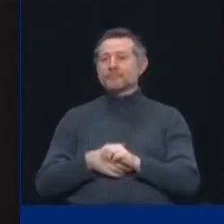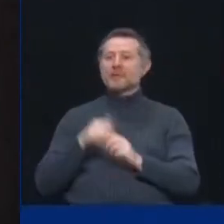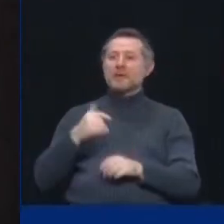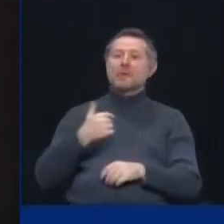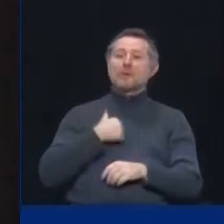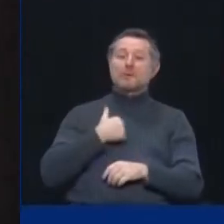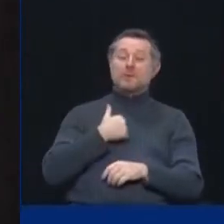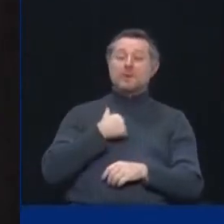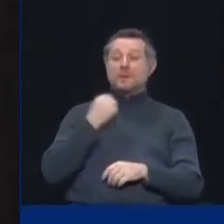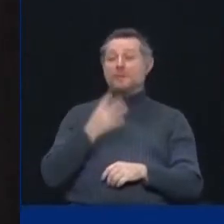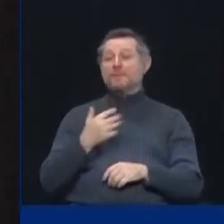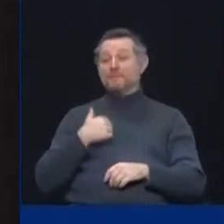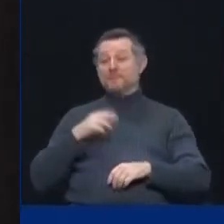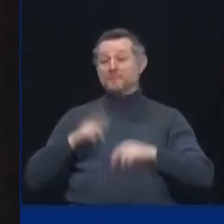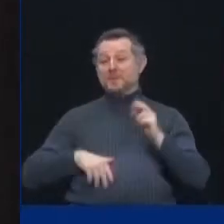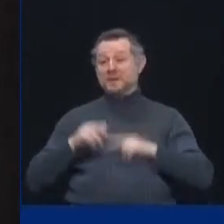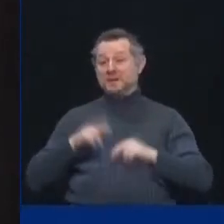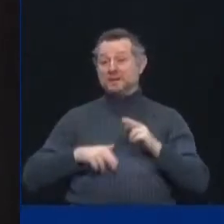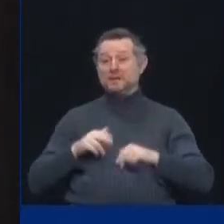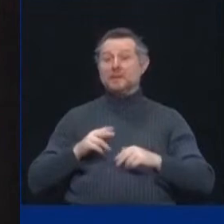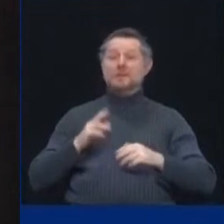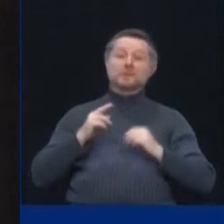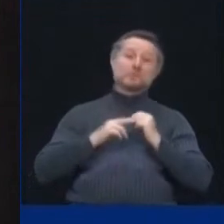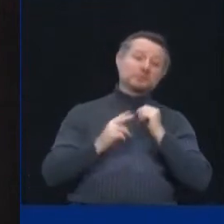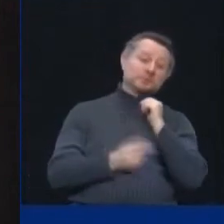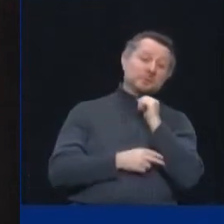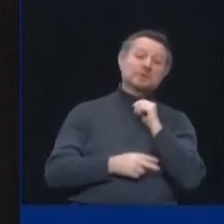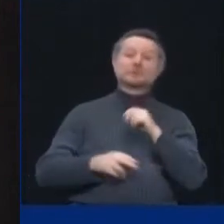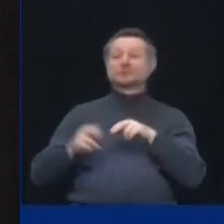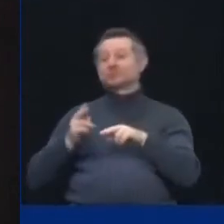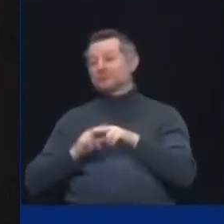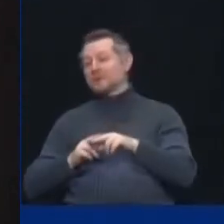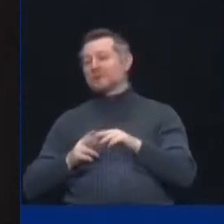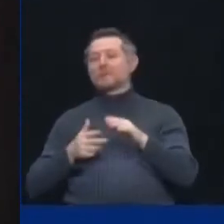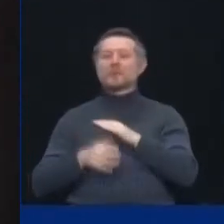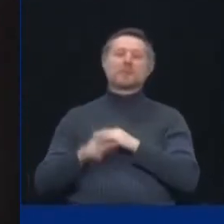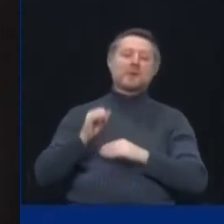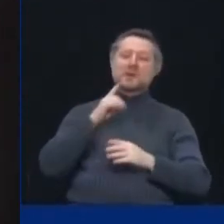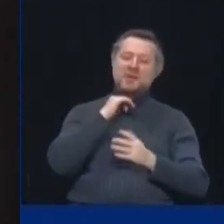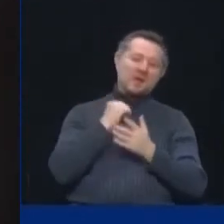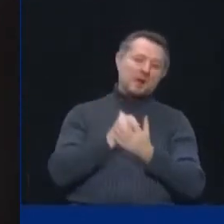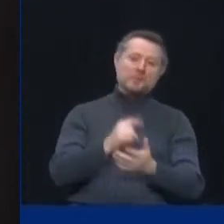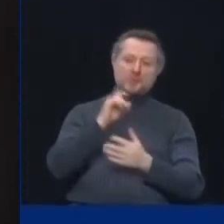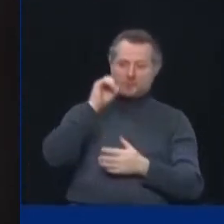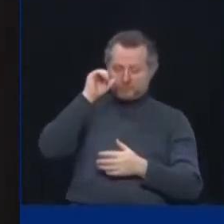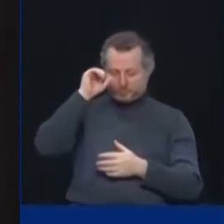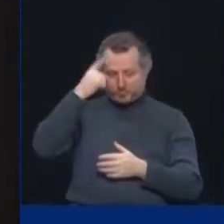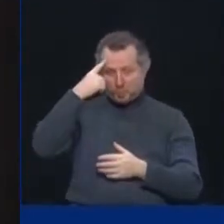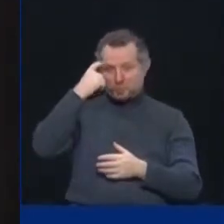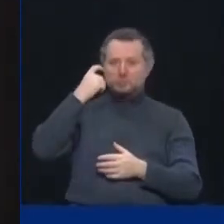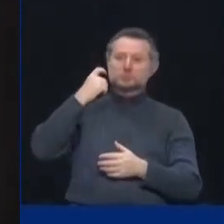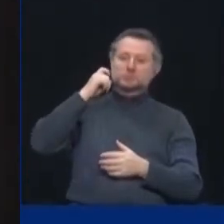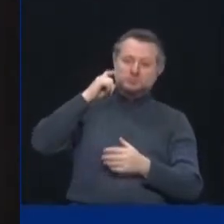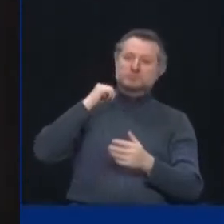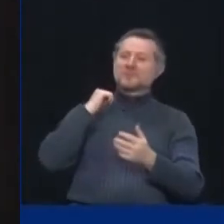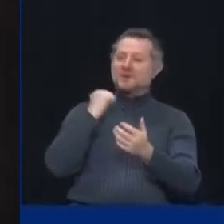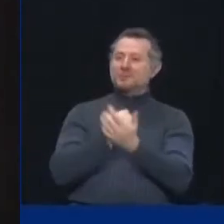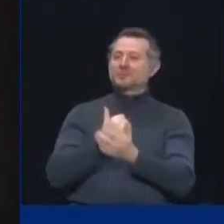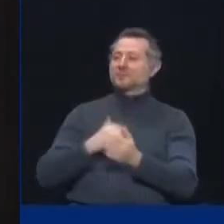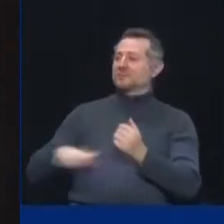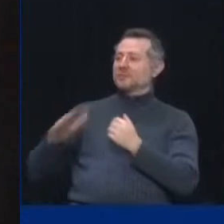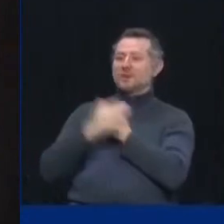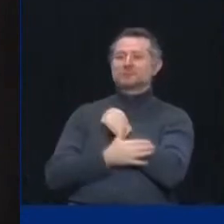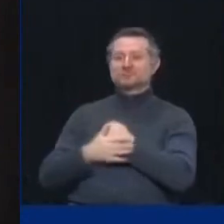Infrastructure means so much for the development of the Bronx, of a country in general. Let me lastly say